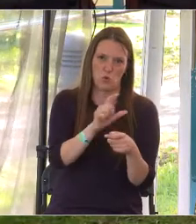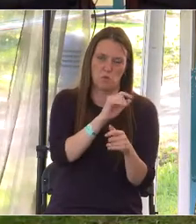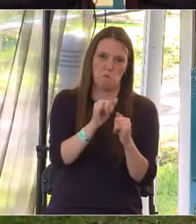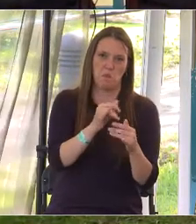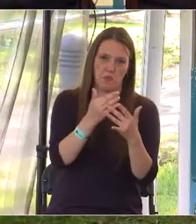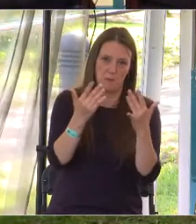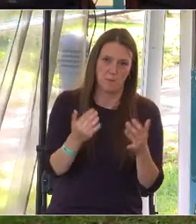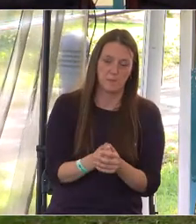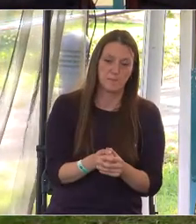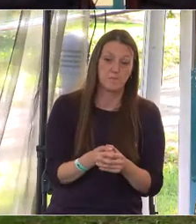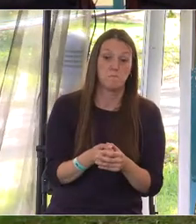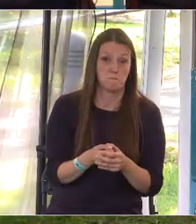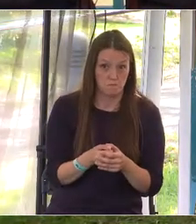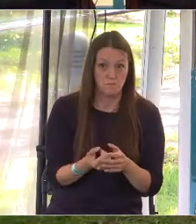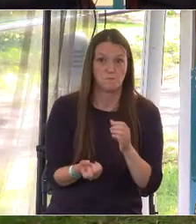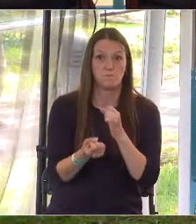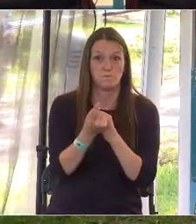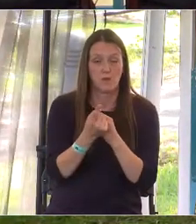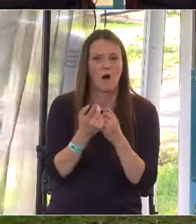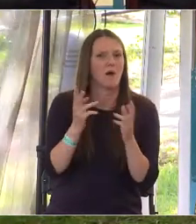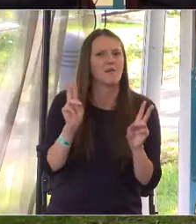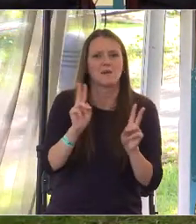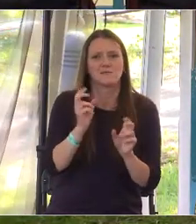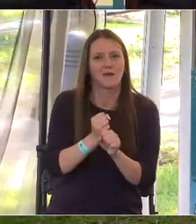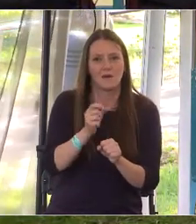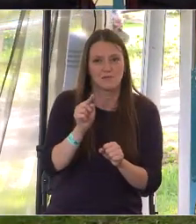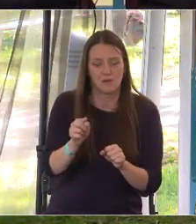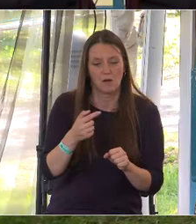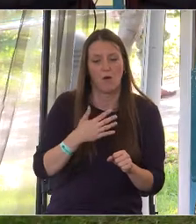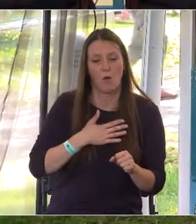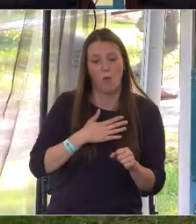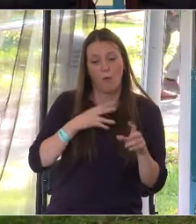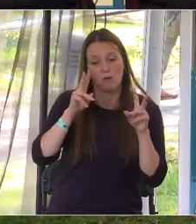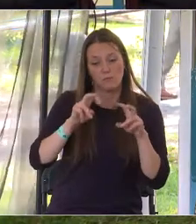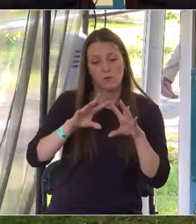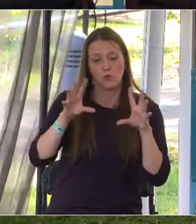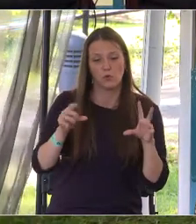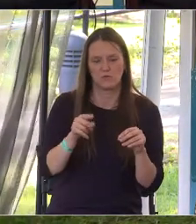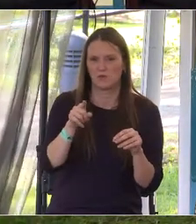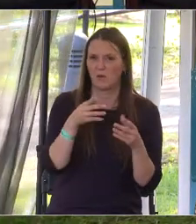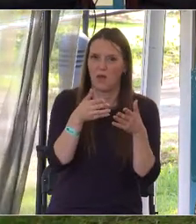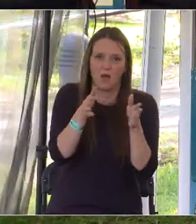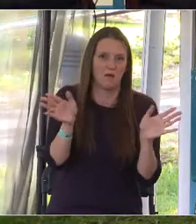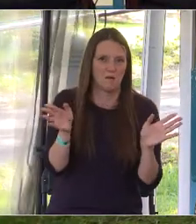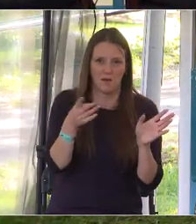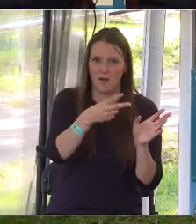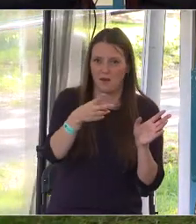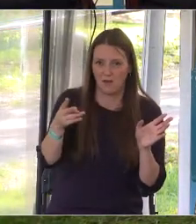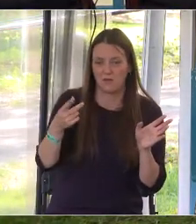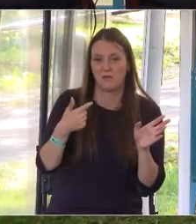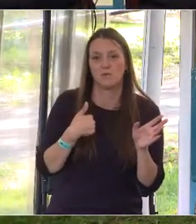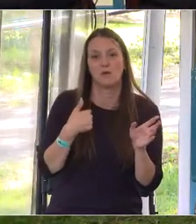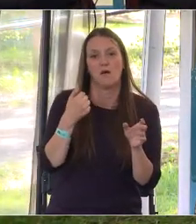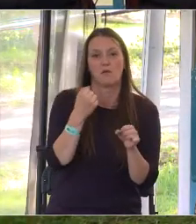down to is actually beauty. And my understanding is, aspect of my work was trolling